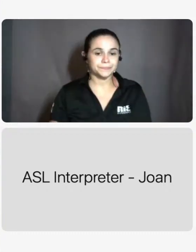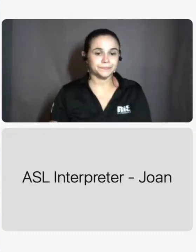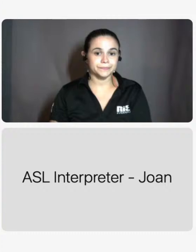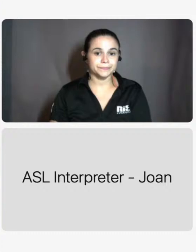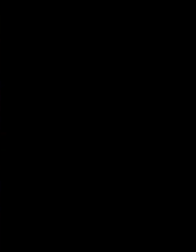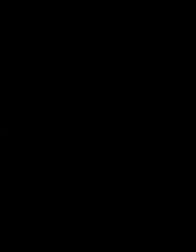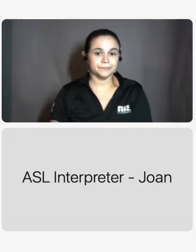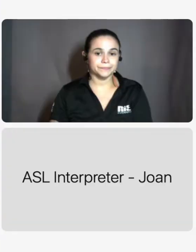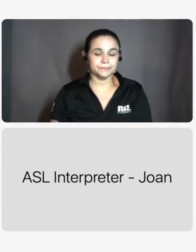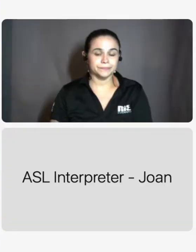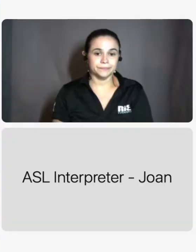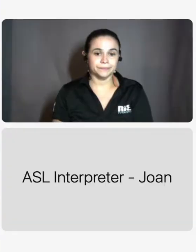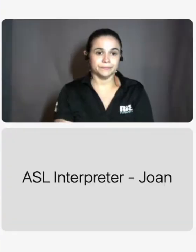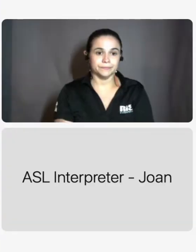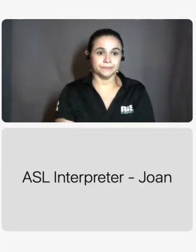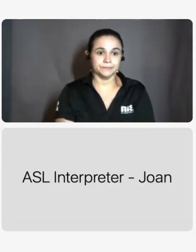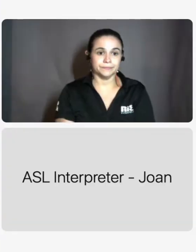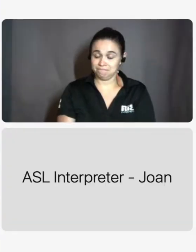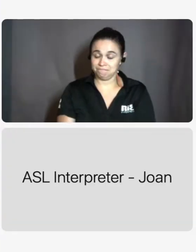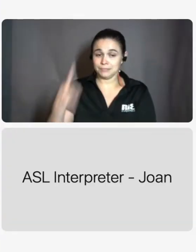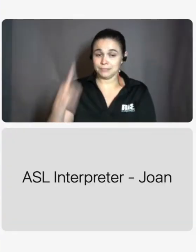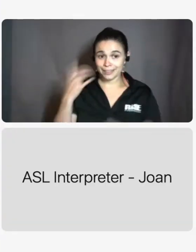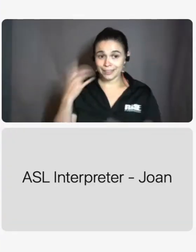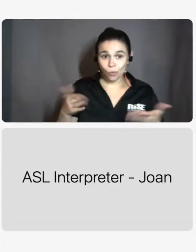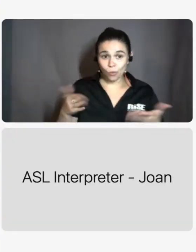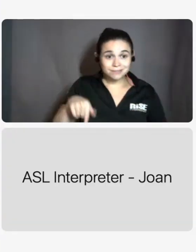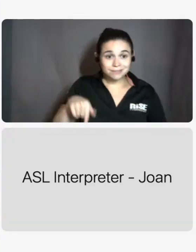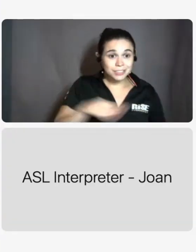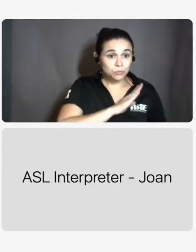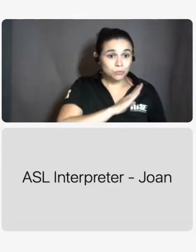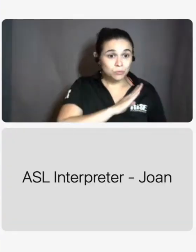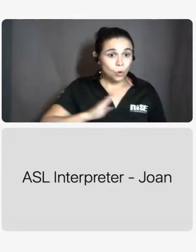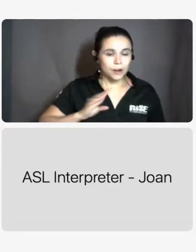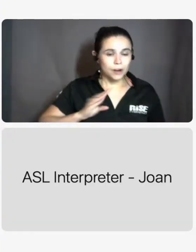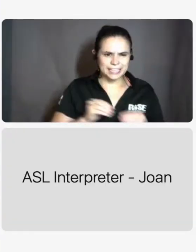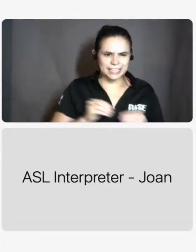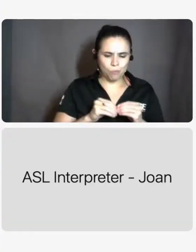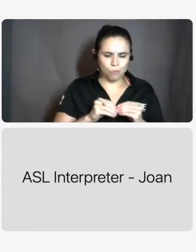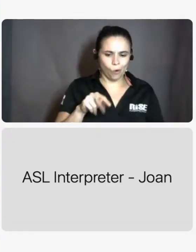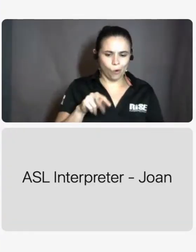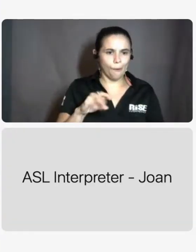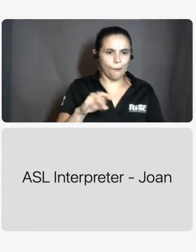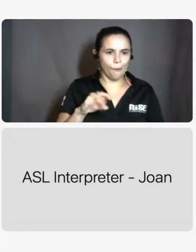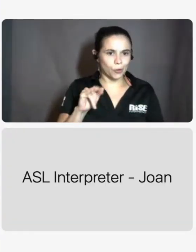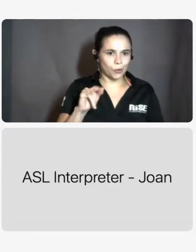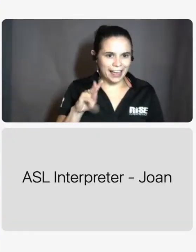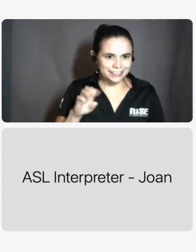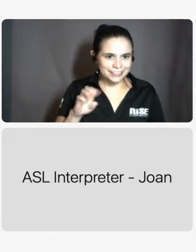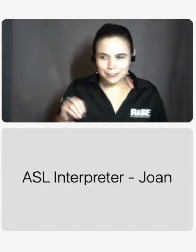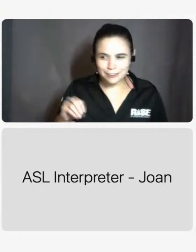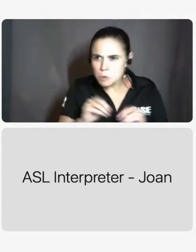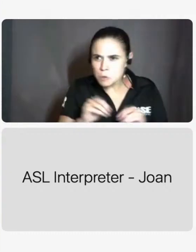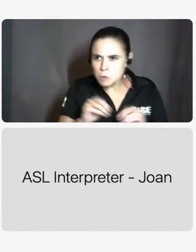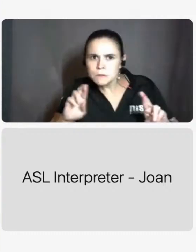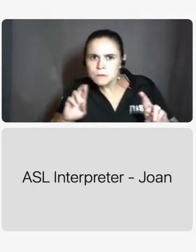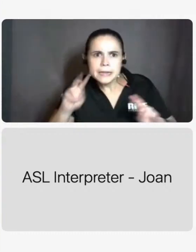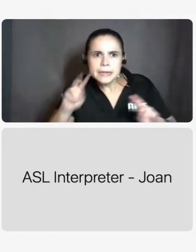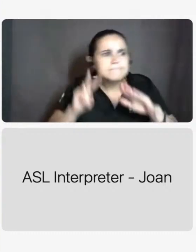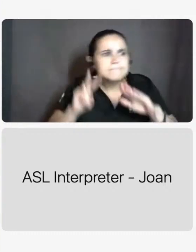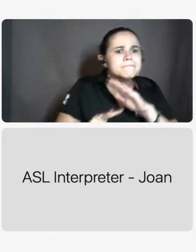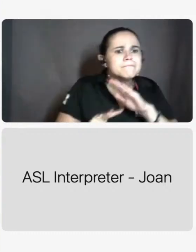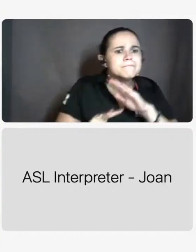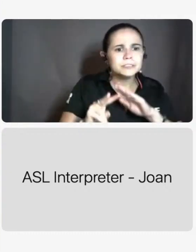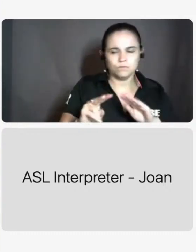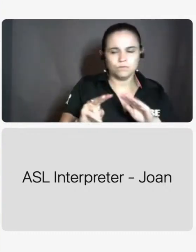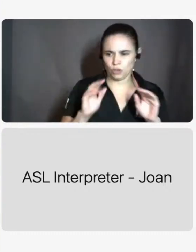proactive, much more willing to look out for the interests of your kids. And that is what resulted in